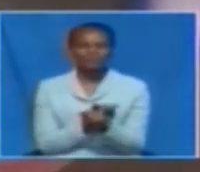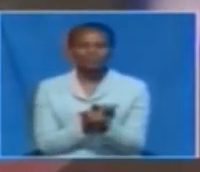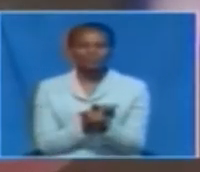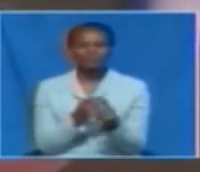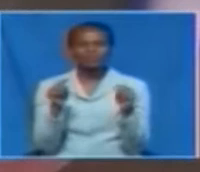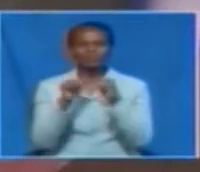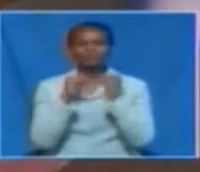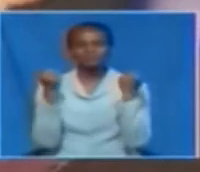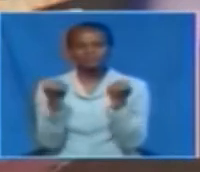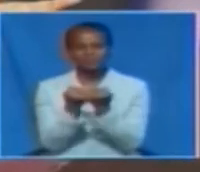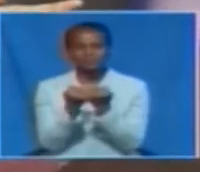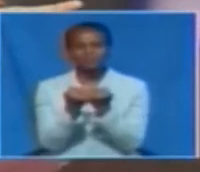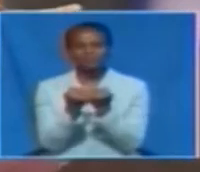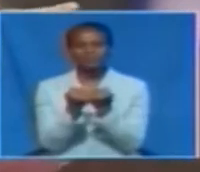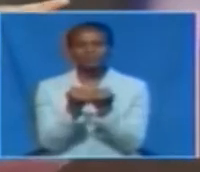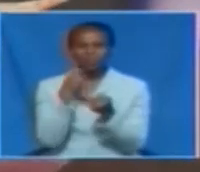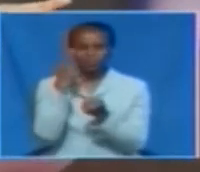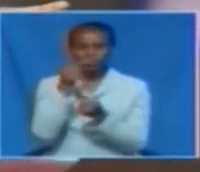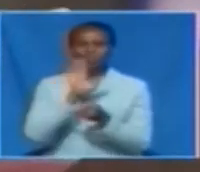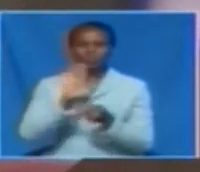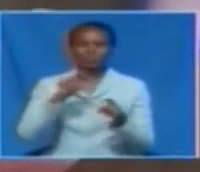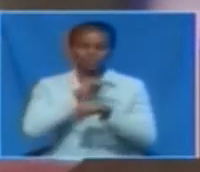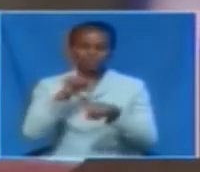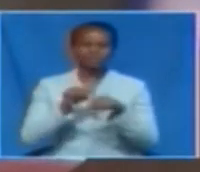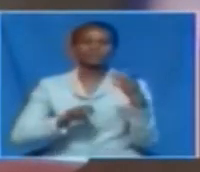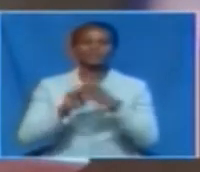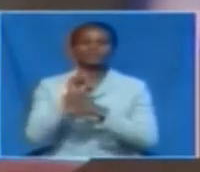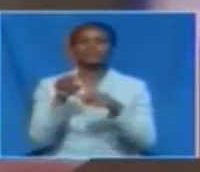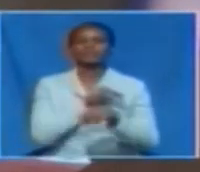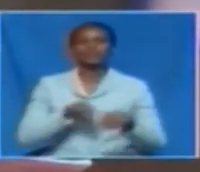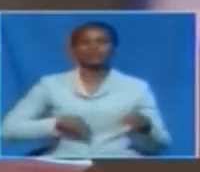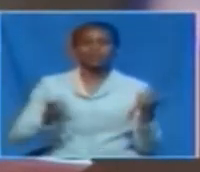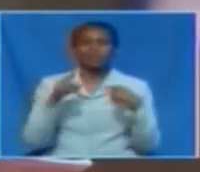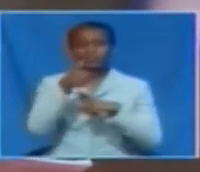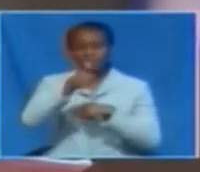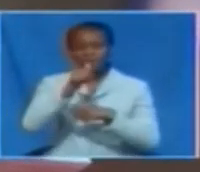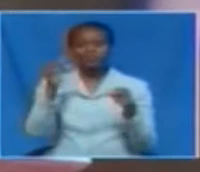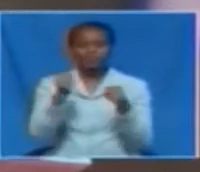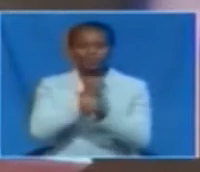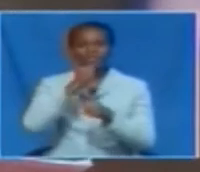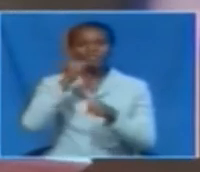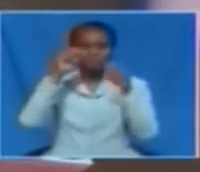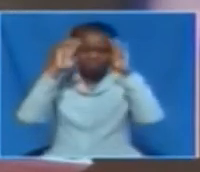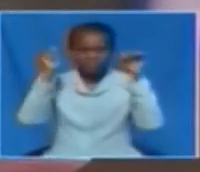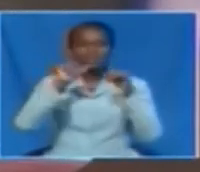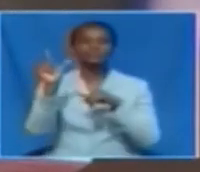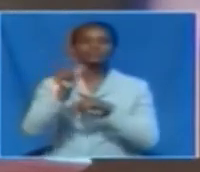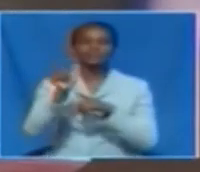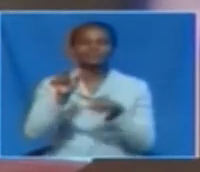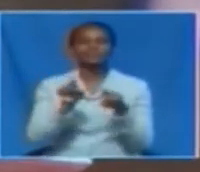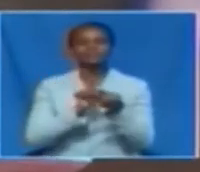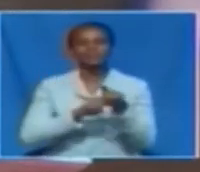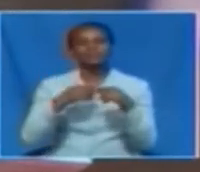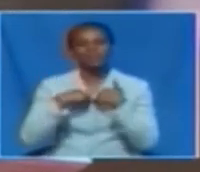the team that eventually had your NEC members turning against you just when you got into office. I do remember that. And then you had another